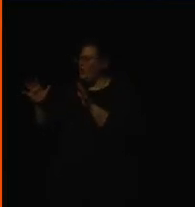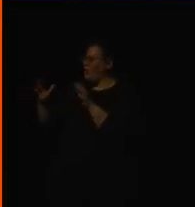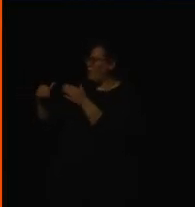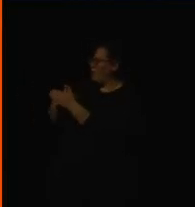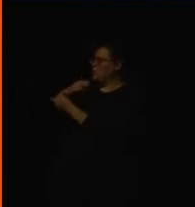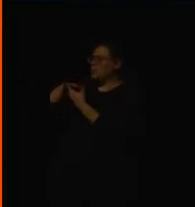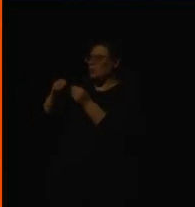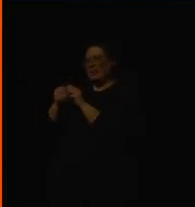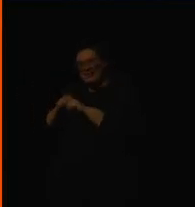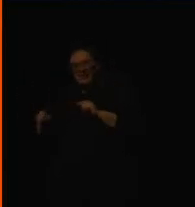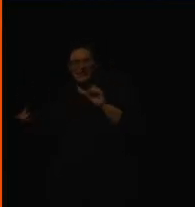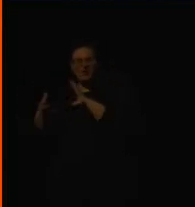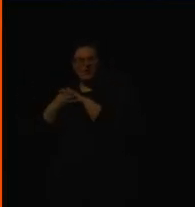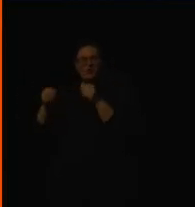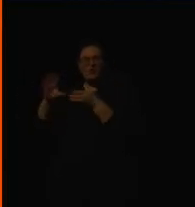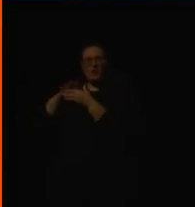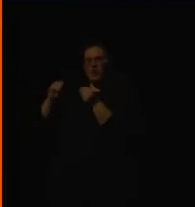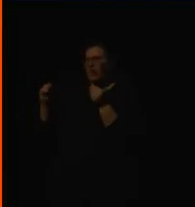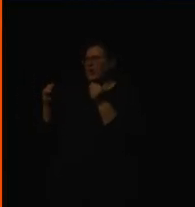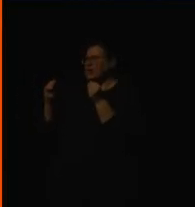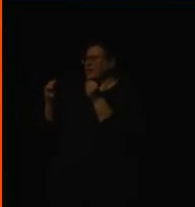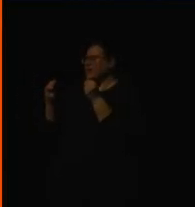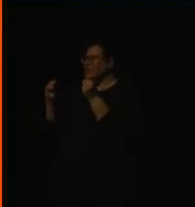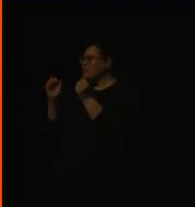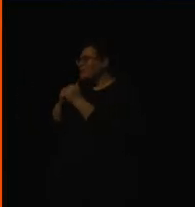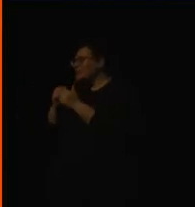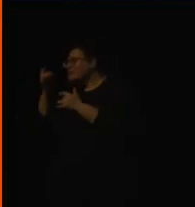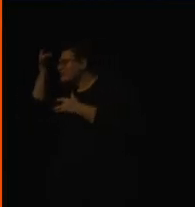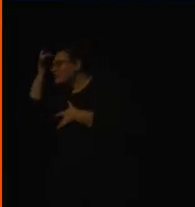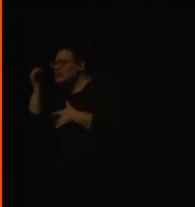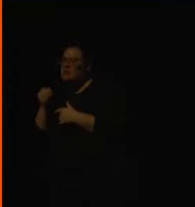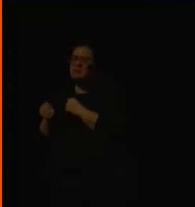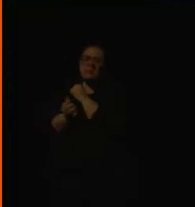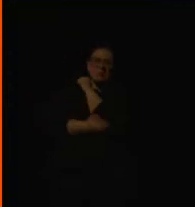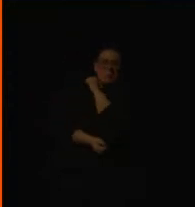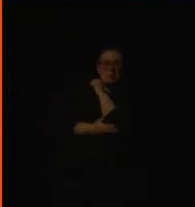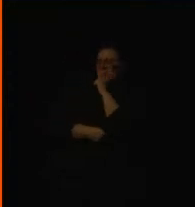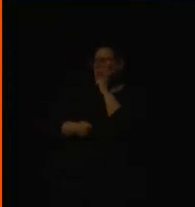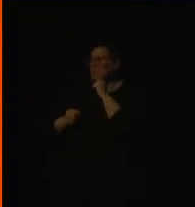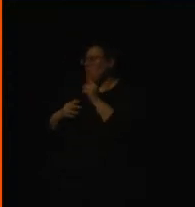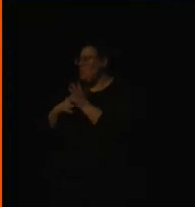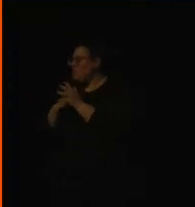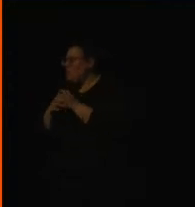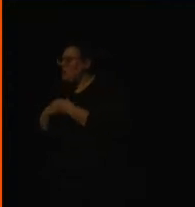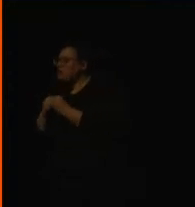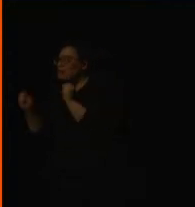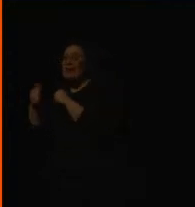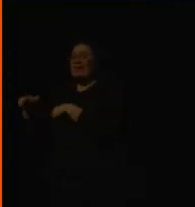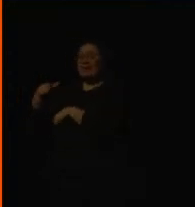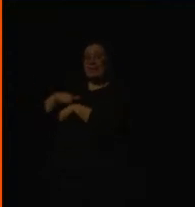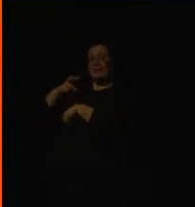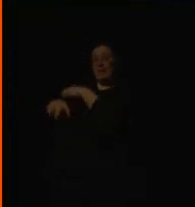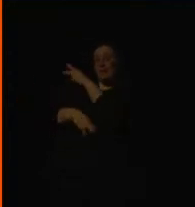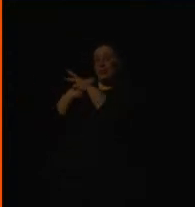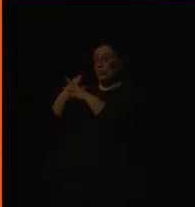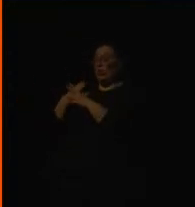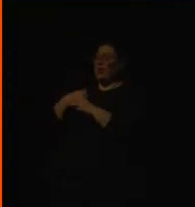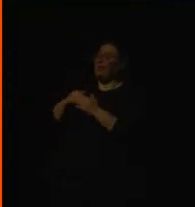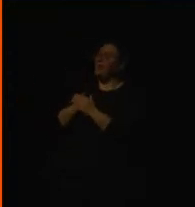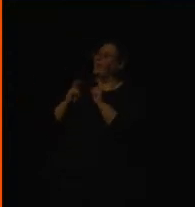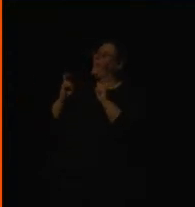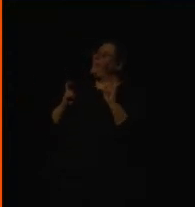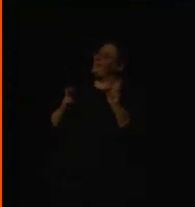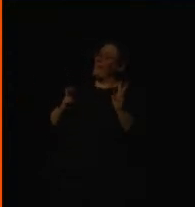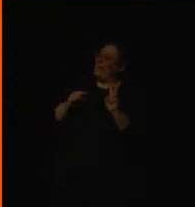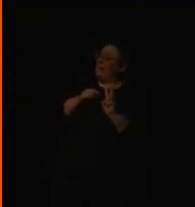story. It's in the outer places where the sick and the poor and the vulnerable gather. Every time this world creates a new victim, the other world